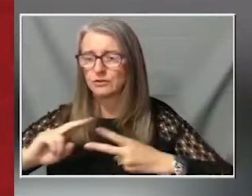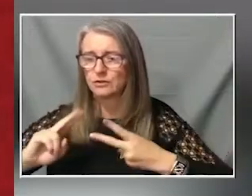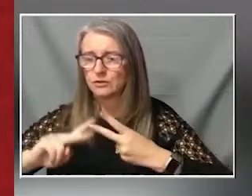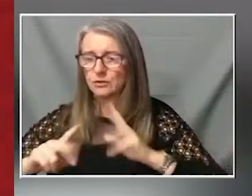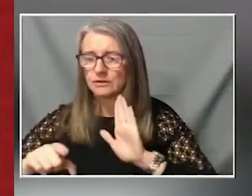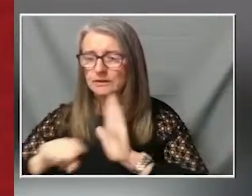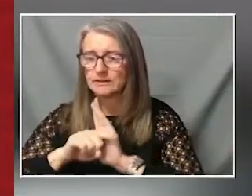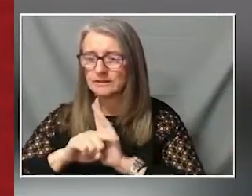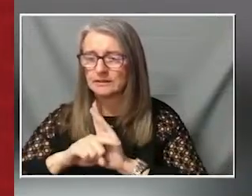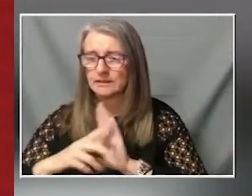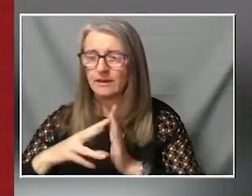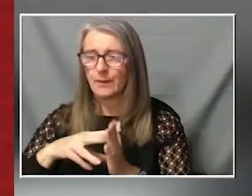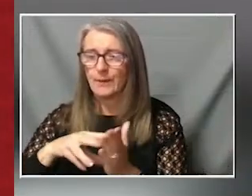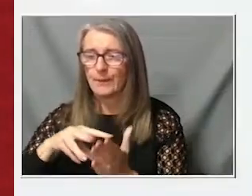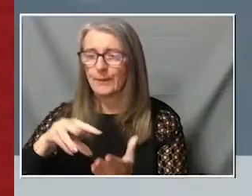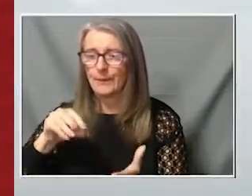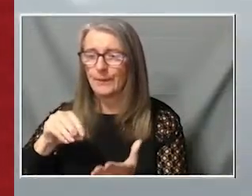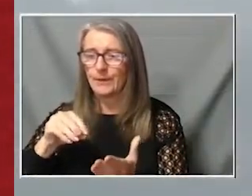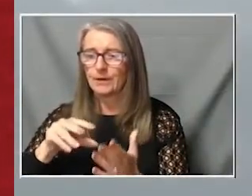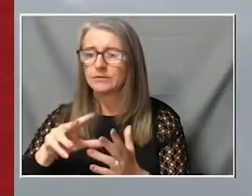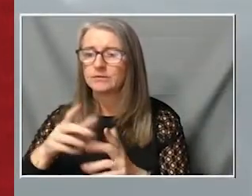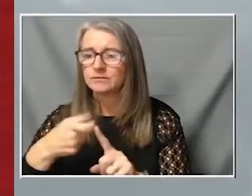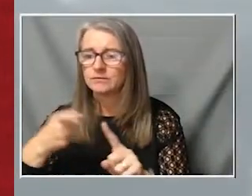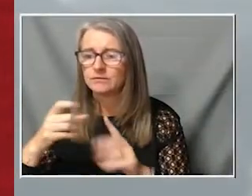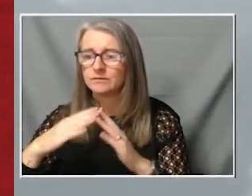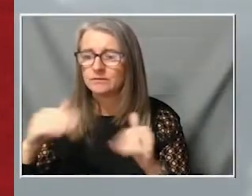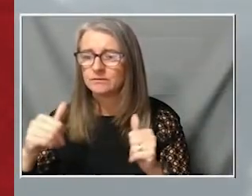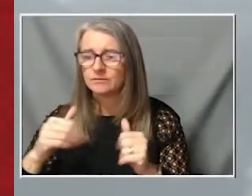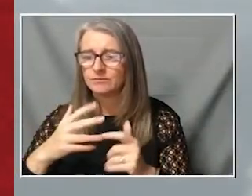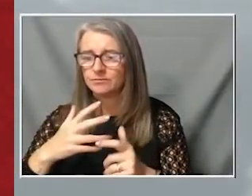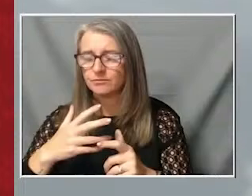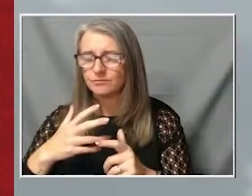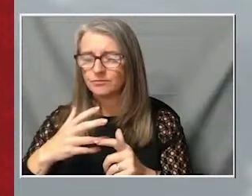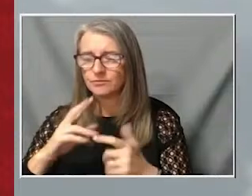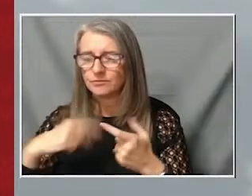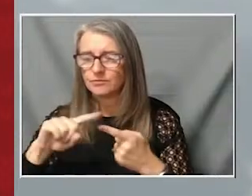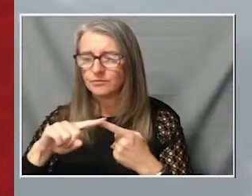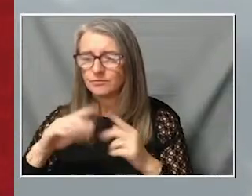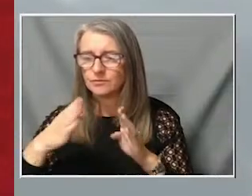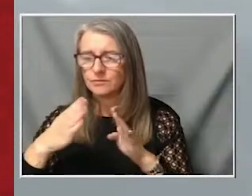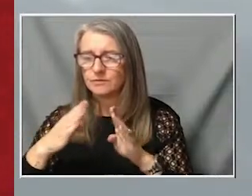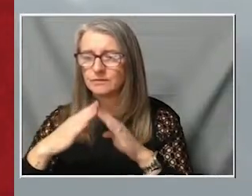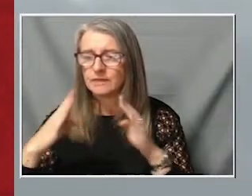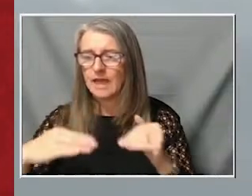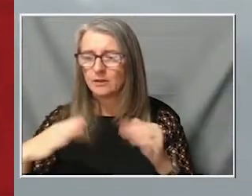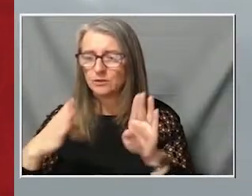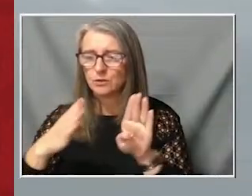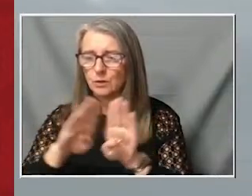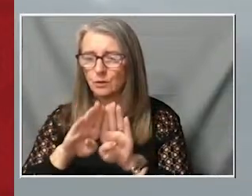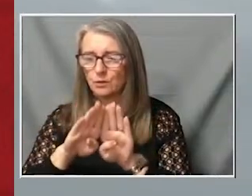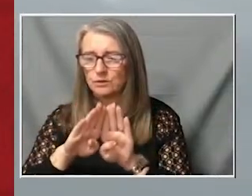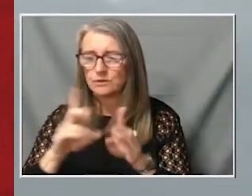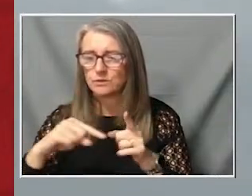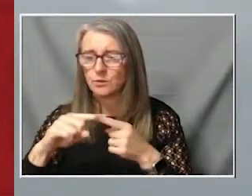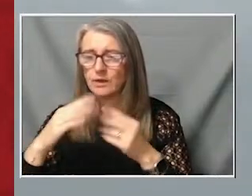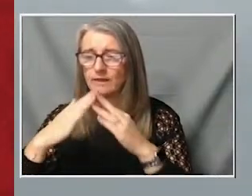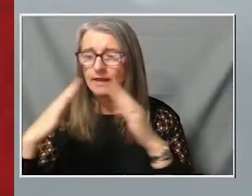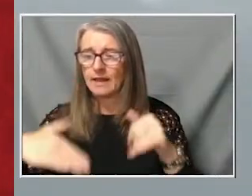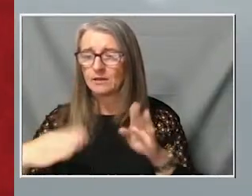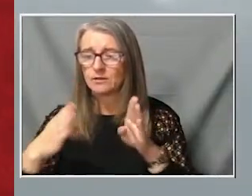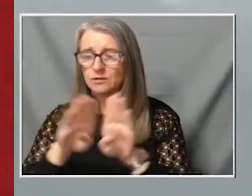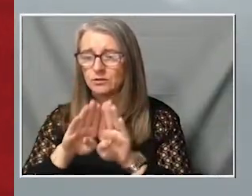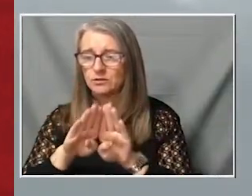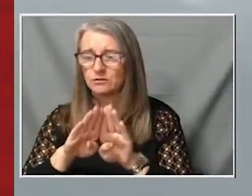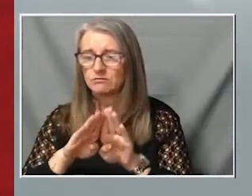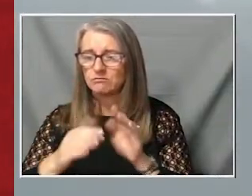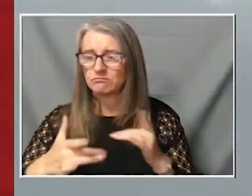negative vacuum pull that your house generates on that soil when your house is closed. So when the house is closed, like it